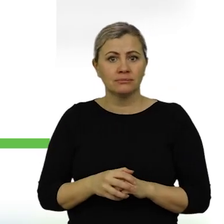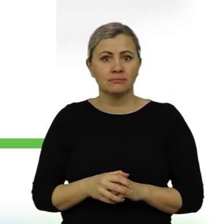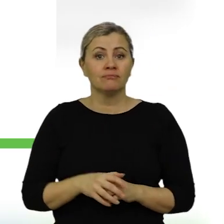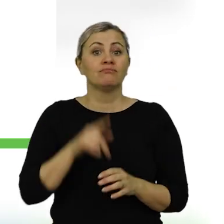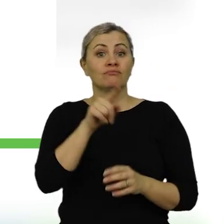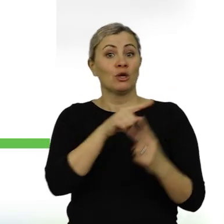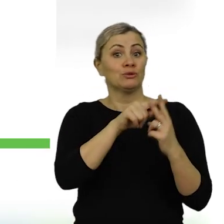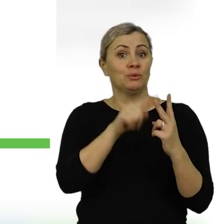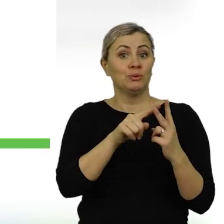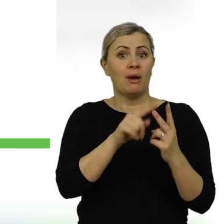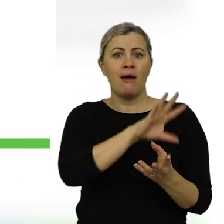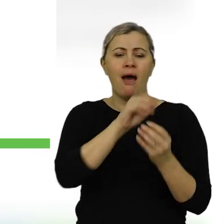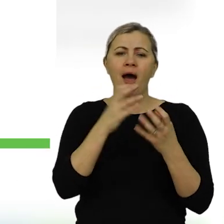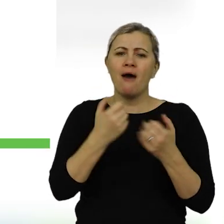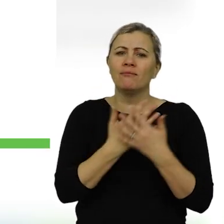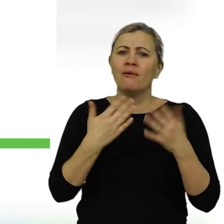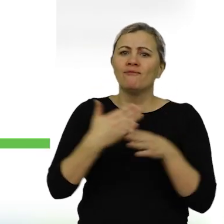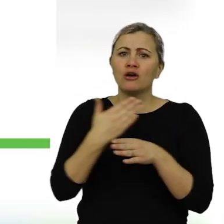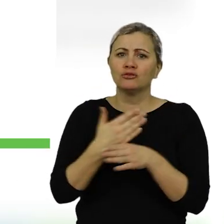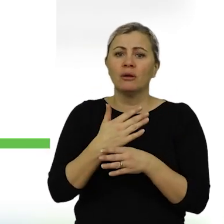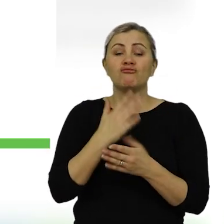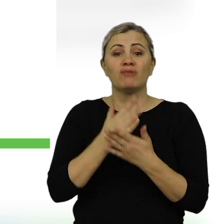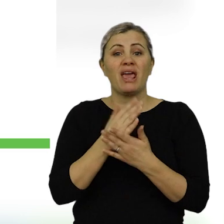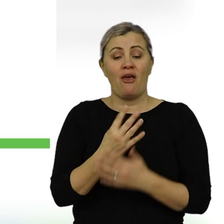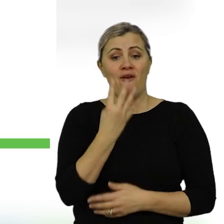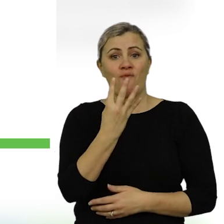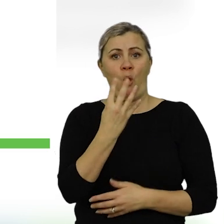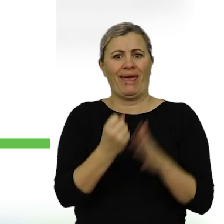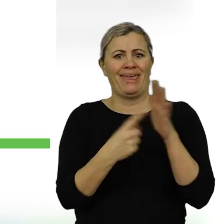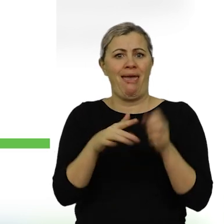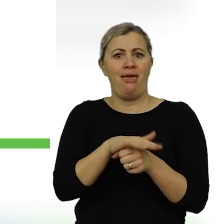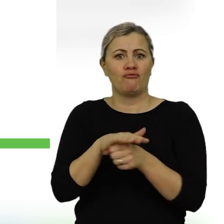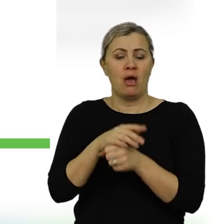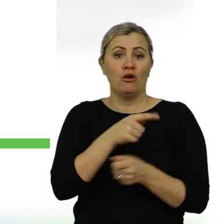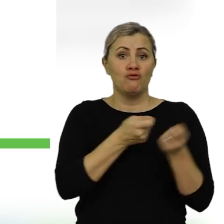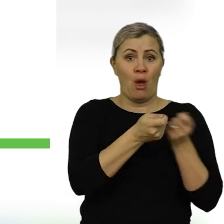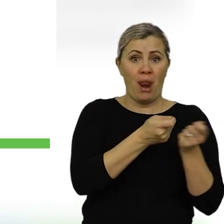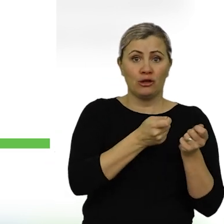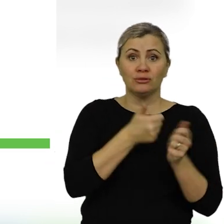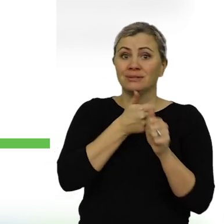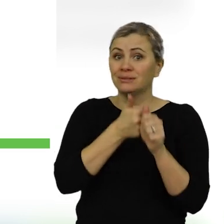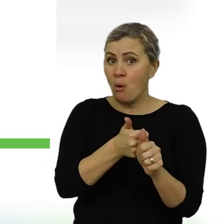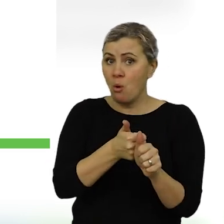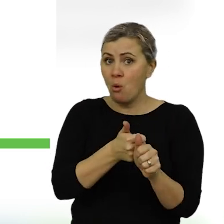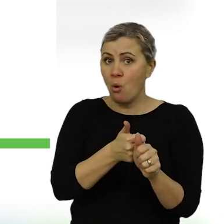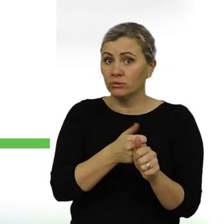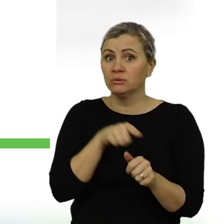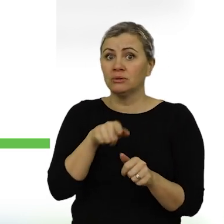Underpinning those aims are a number of functions which can be summed up in four key areas: regulation,